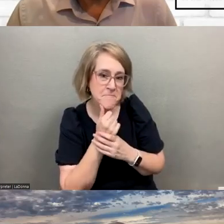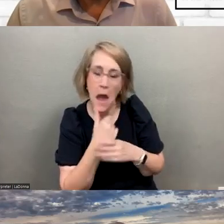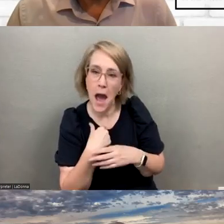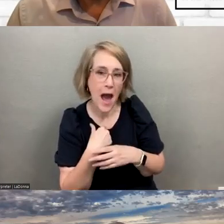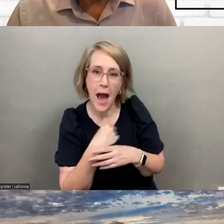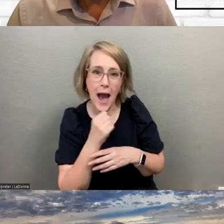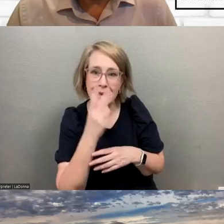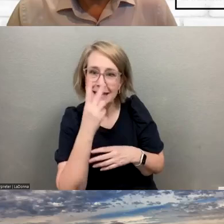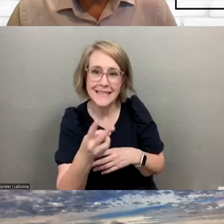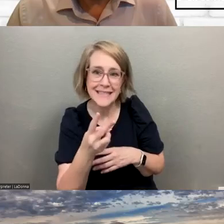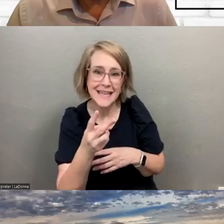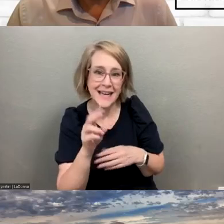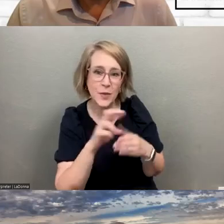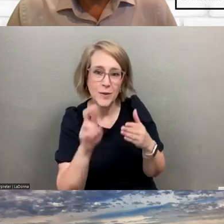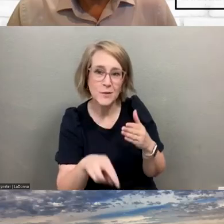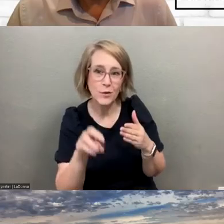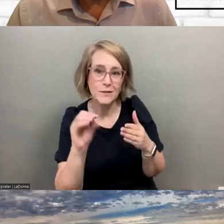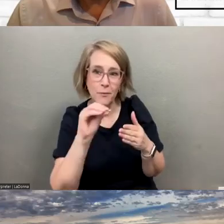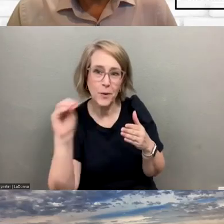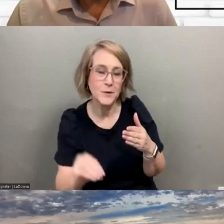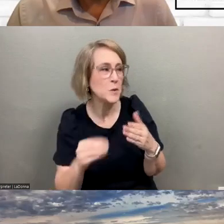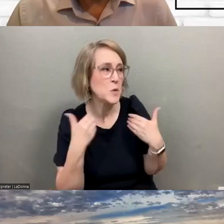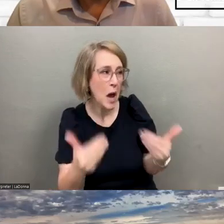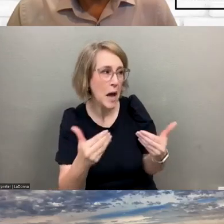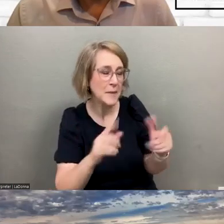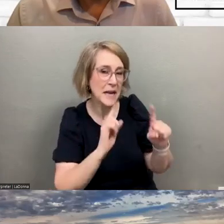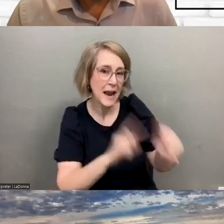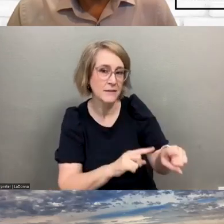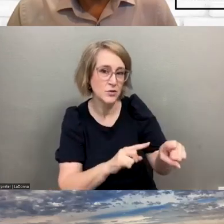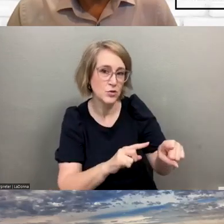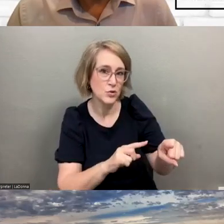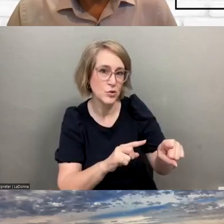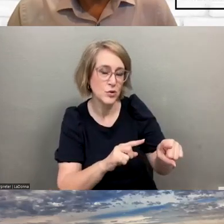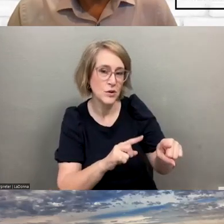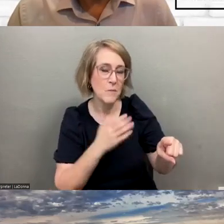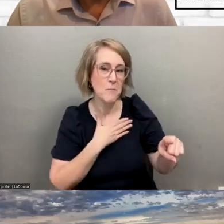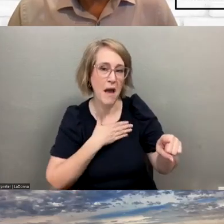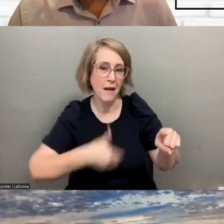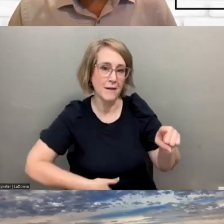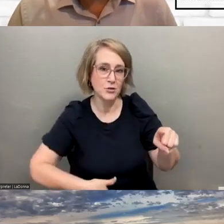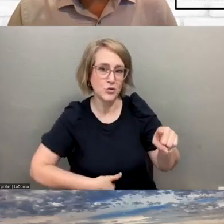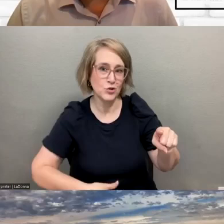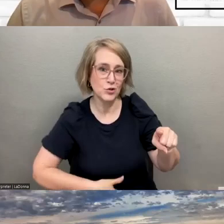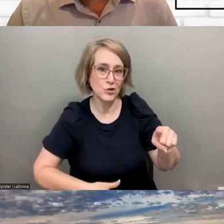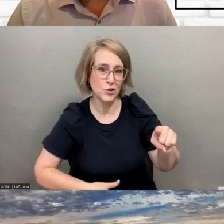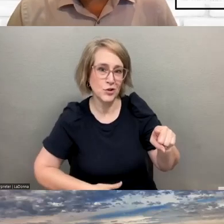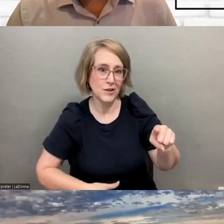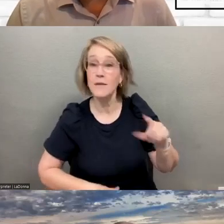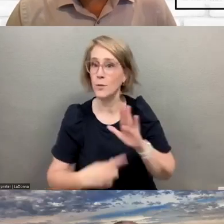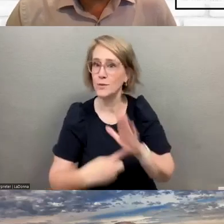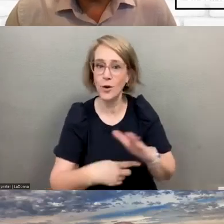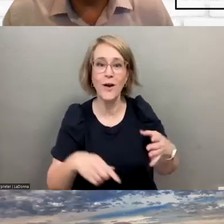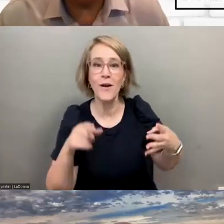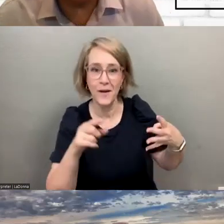didn't see the poll results, so I'm just going to go with kind of what my hunch is. Well, we can show you the poll results. Oh,